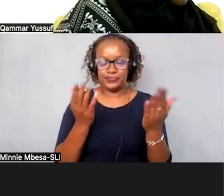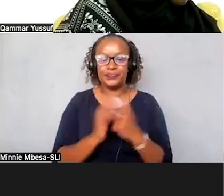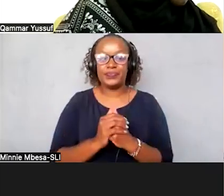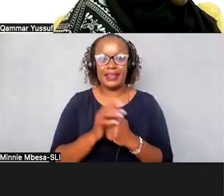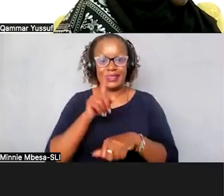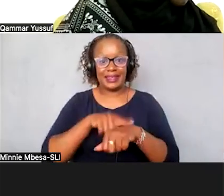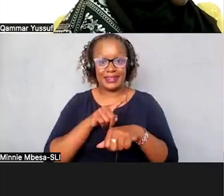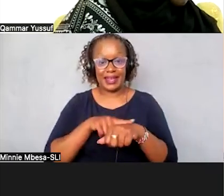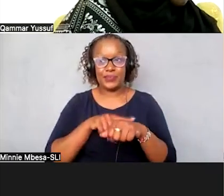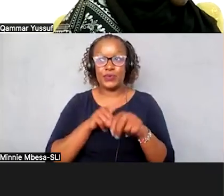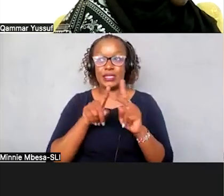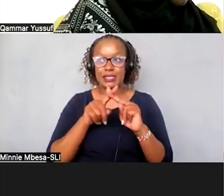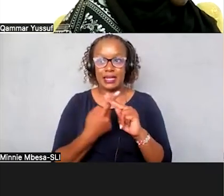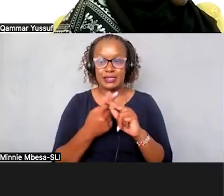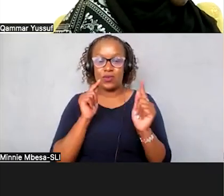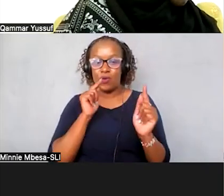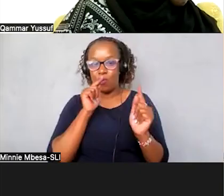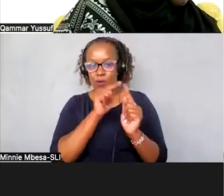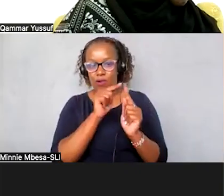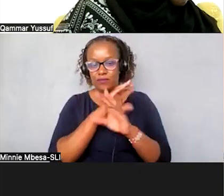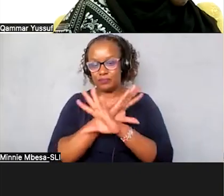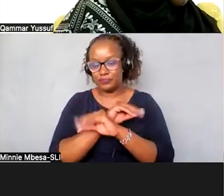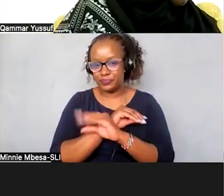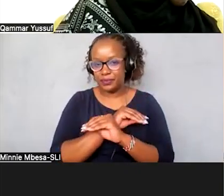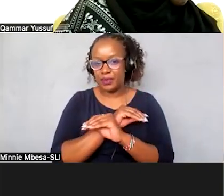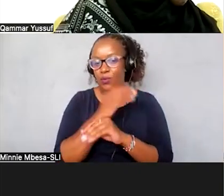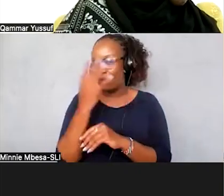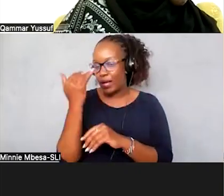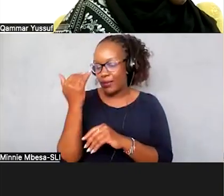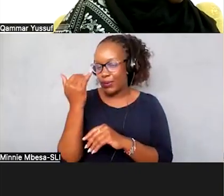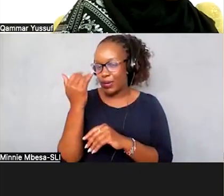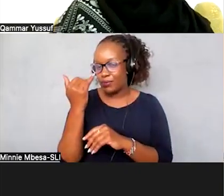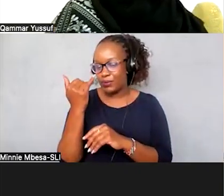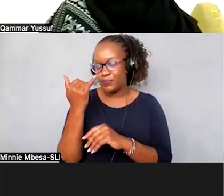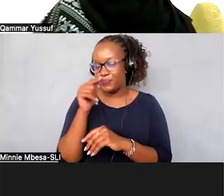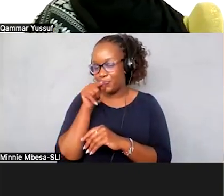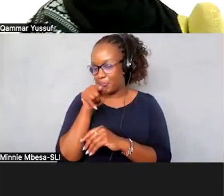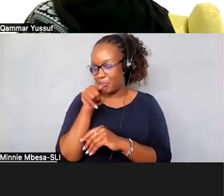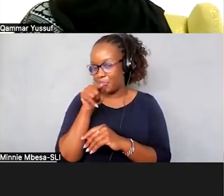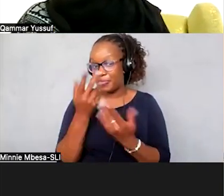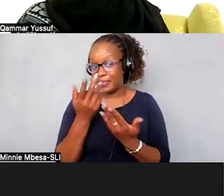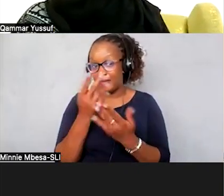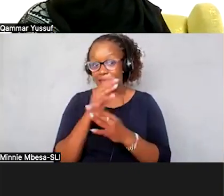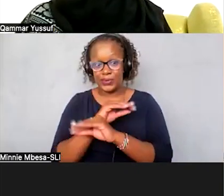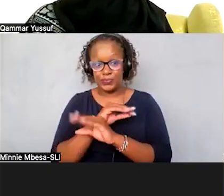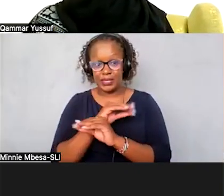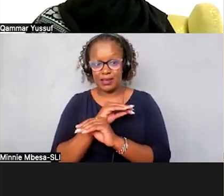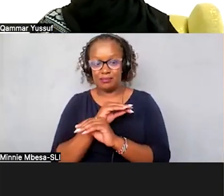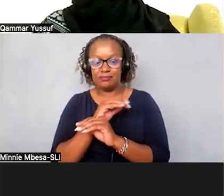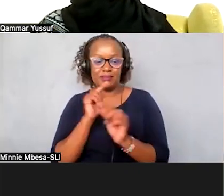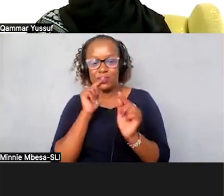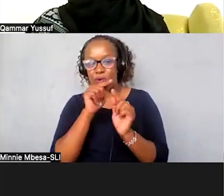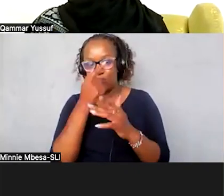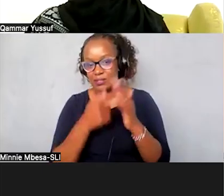what's the aim of this webinar today? Why are we here today? What does this webinar aim to achieve? One is to reflect